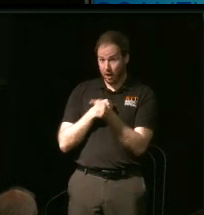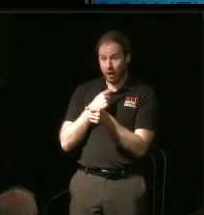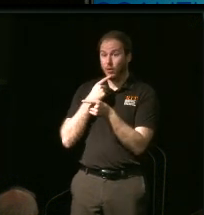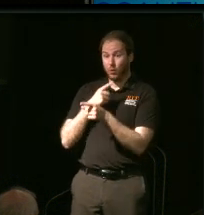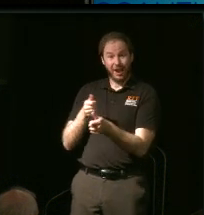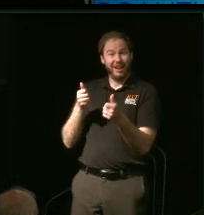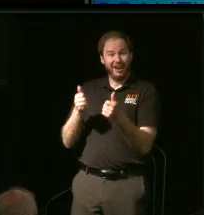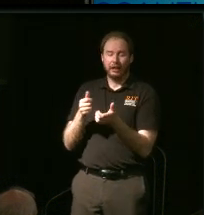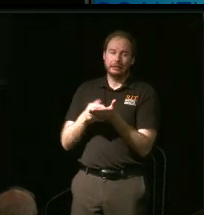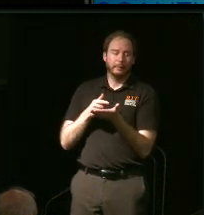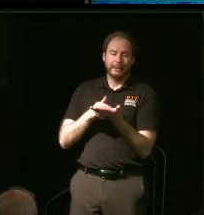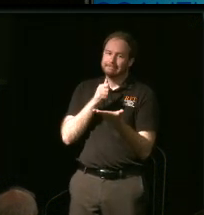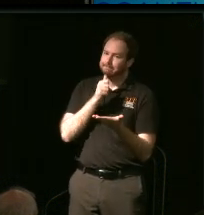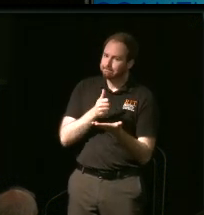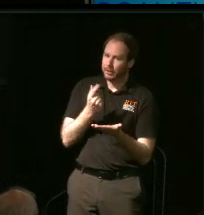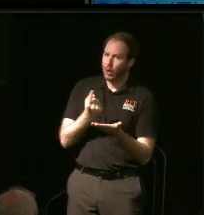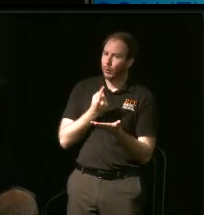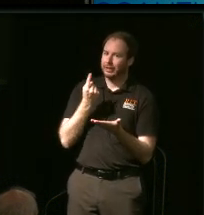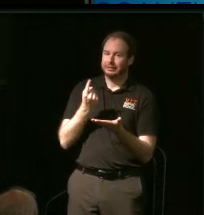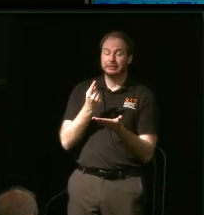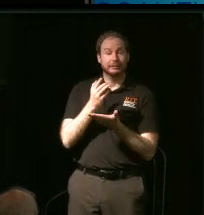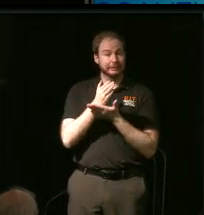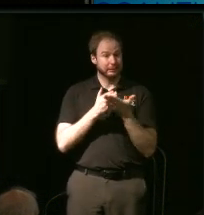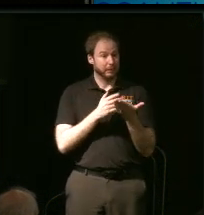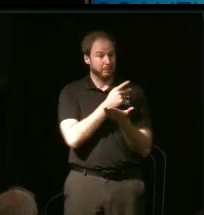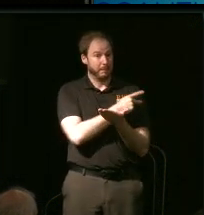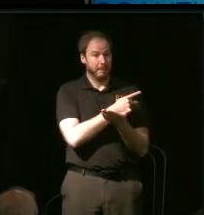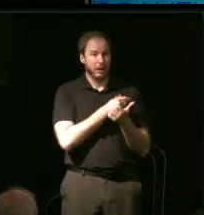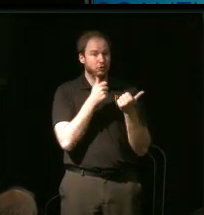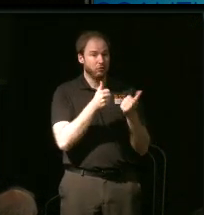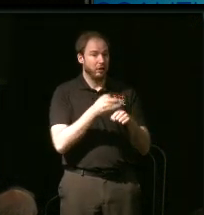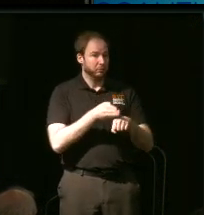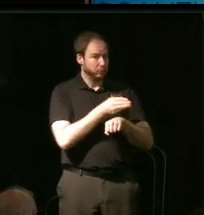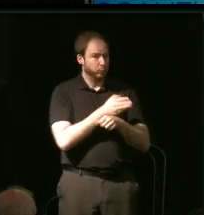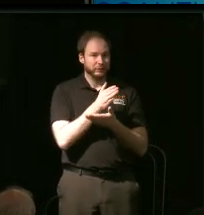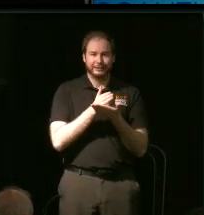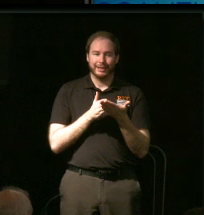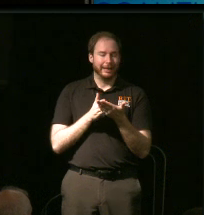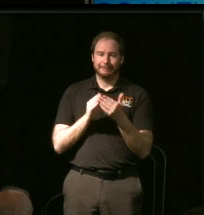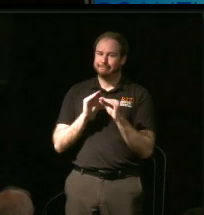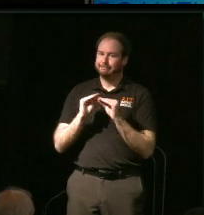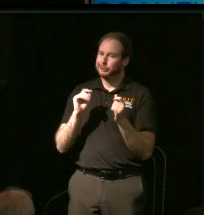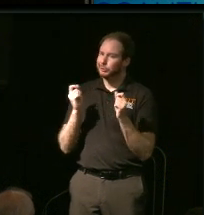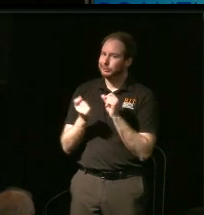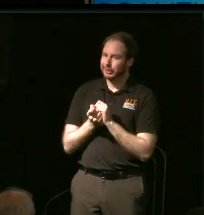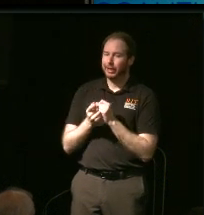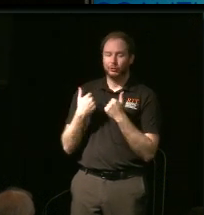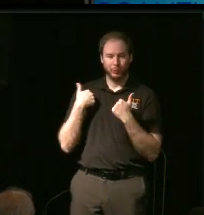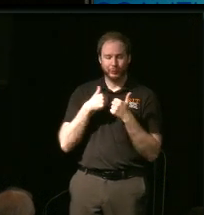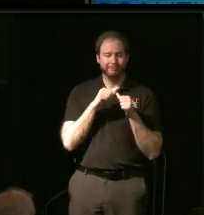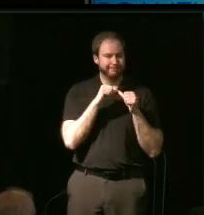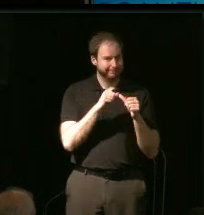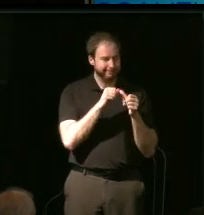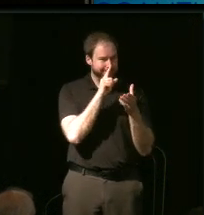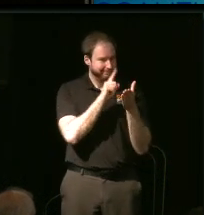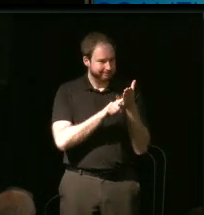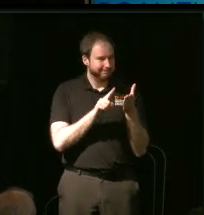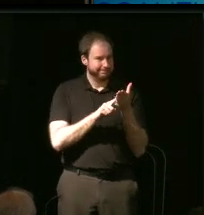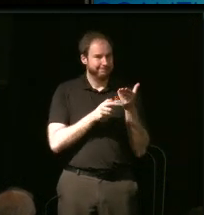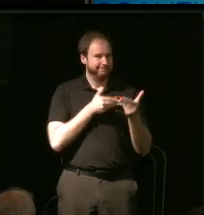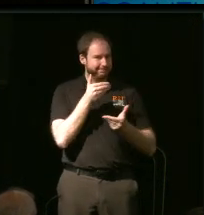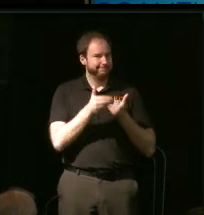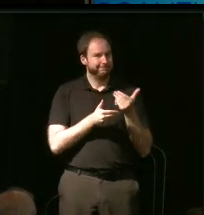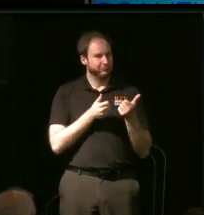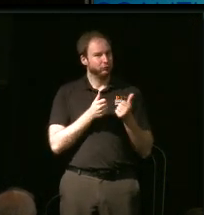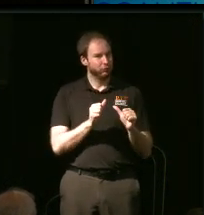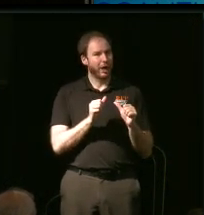don't. Sometimes they work for some patients, but not others. And so the process continues. And